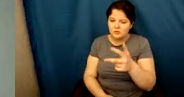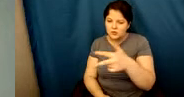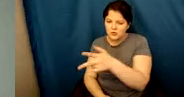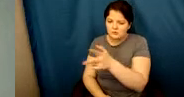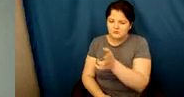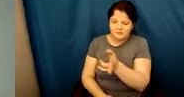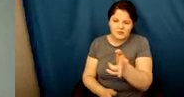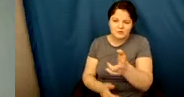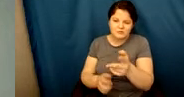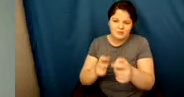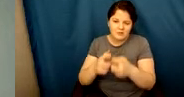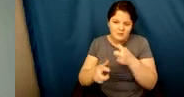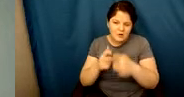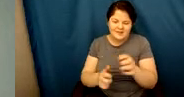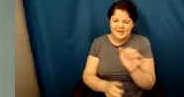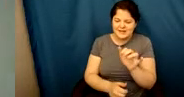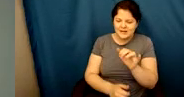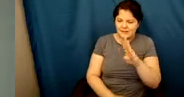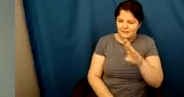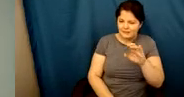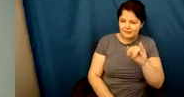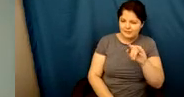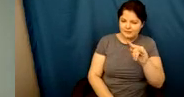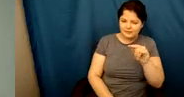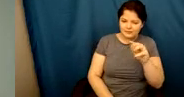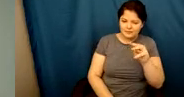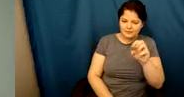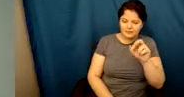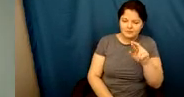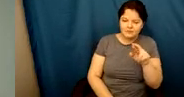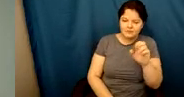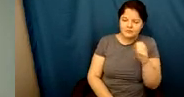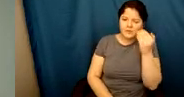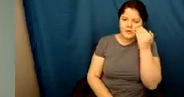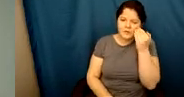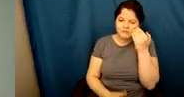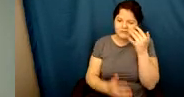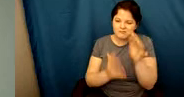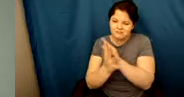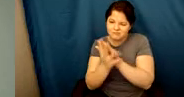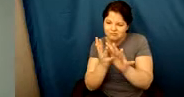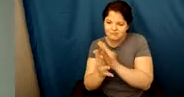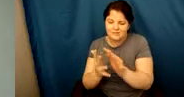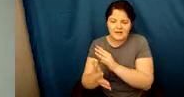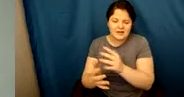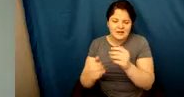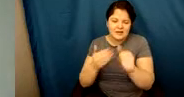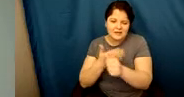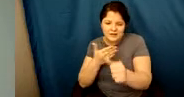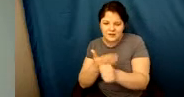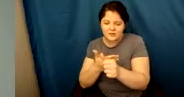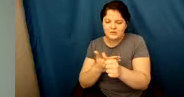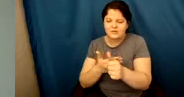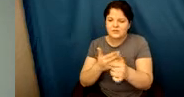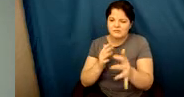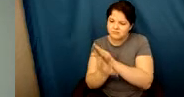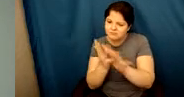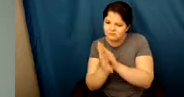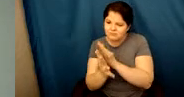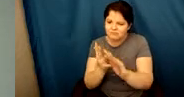at Biltmore, with traffic being too heavy to turn right, traffic being too dangerous to turn left, and